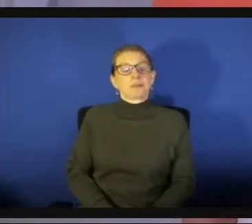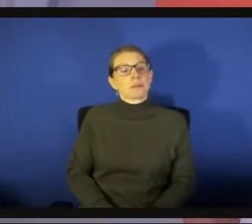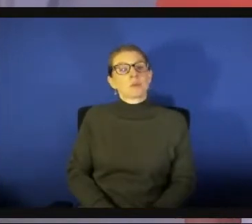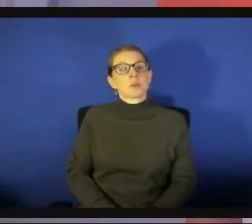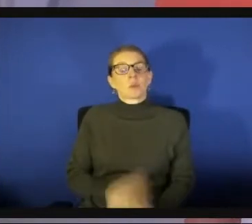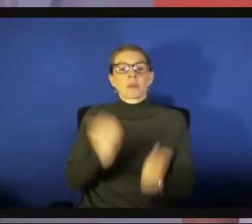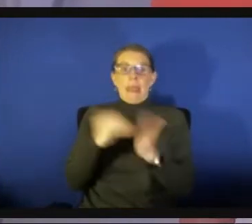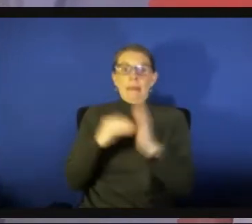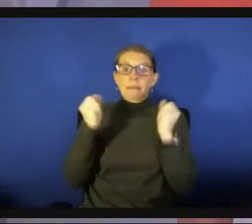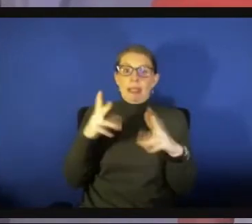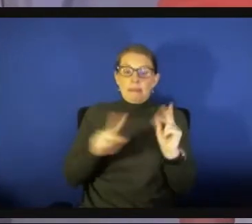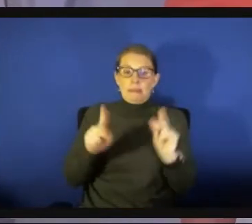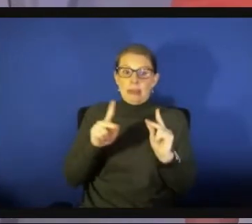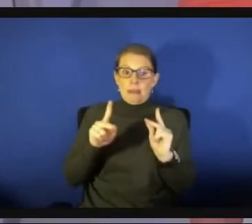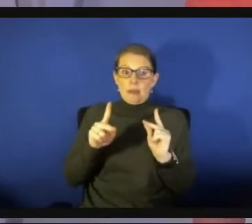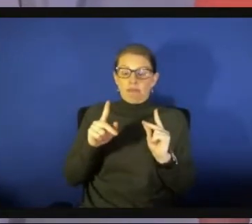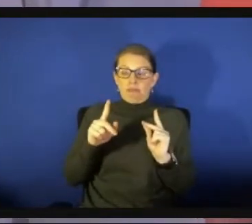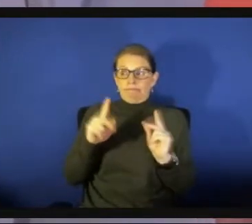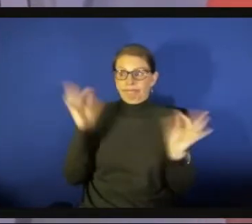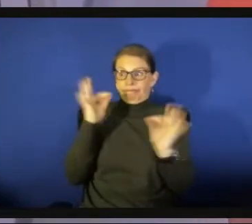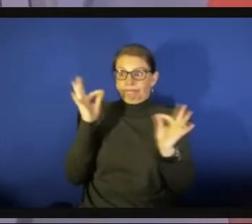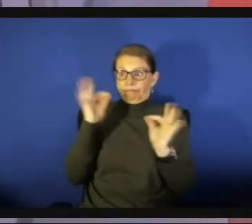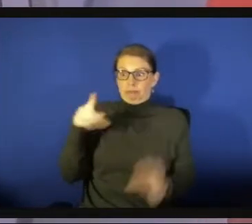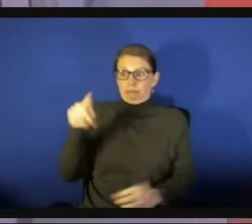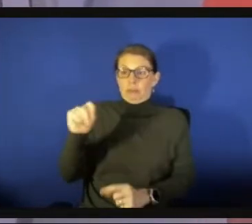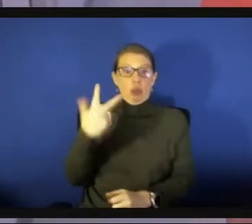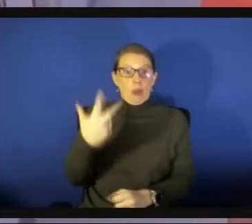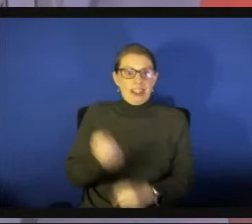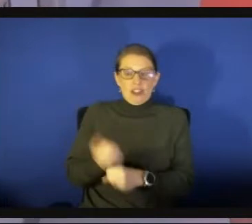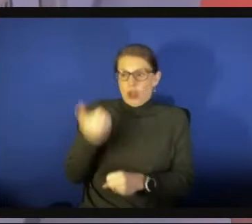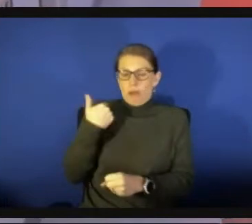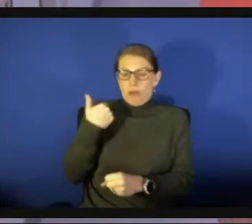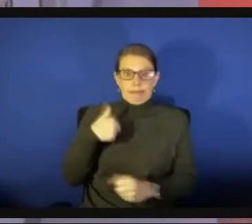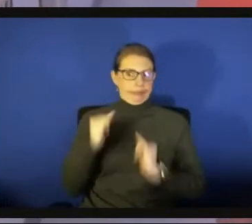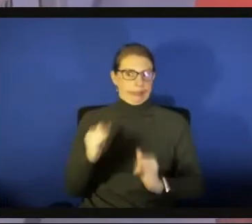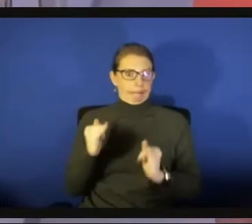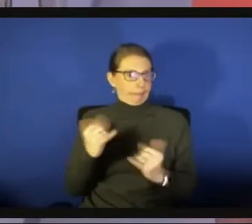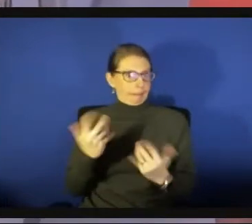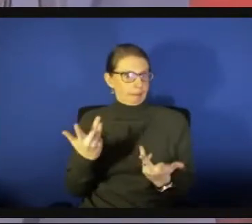never heard of proton therapy. I was one of those people 3 years ago when I started